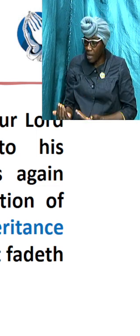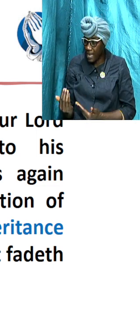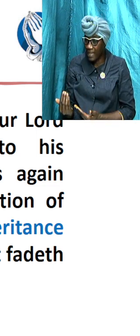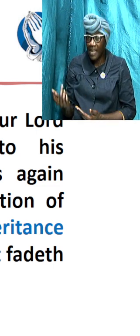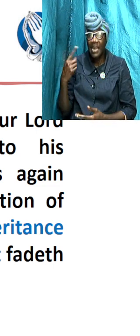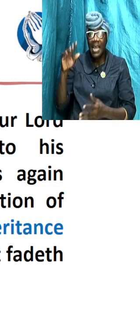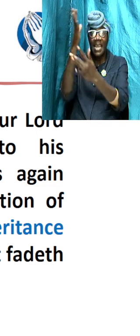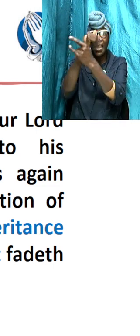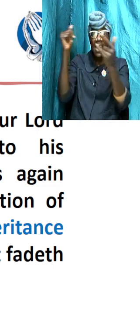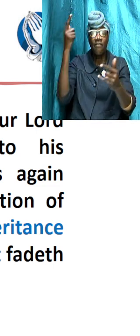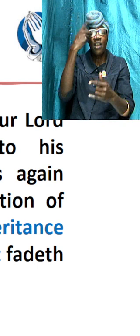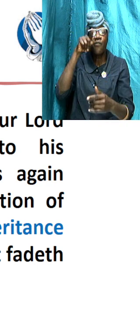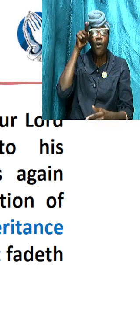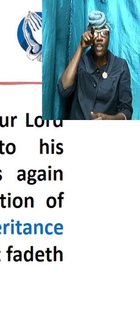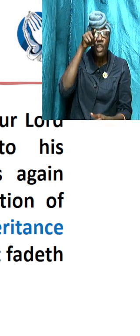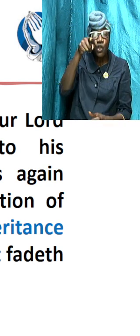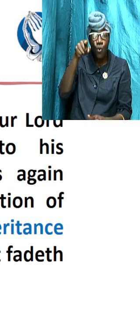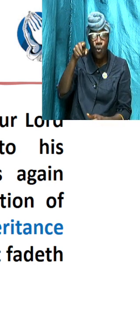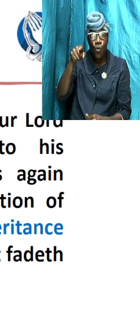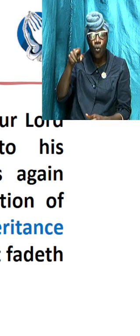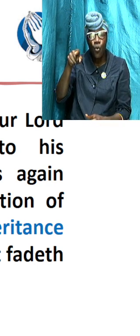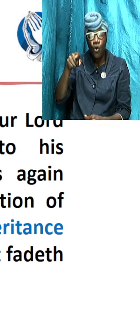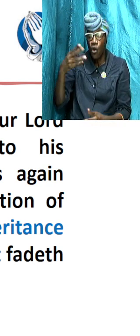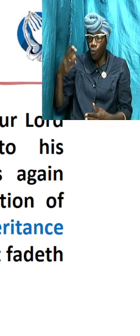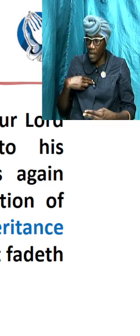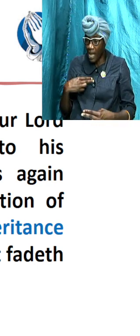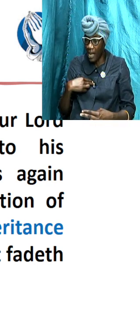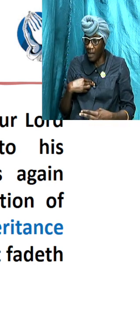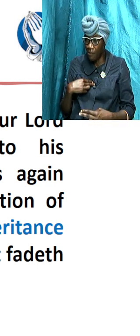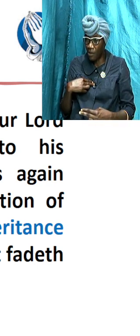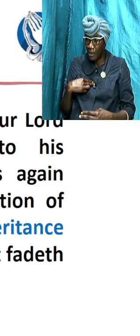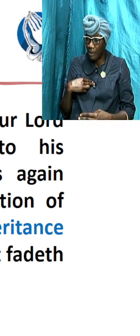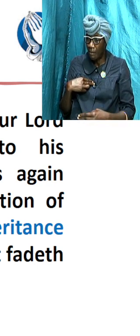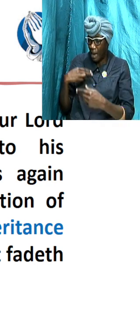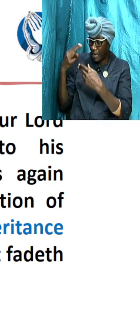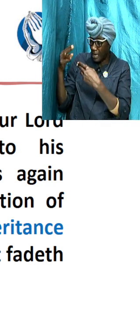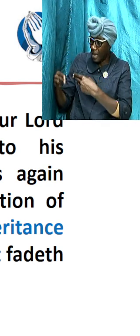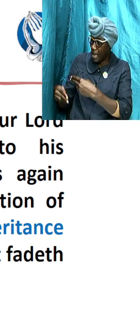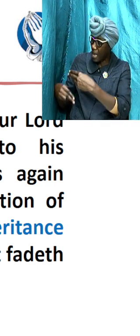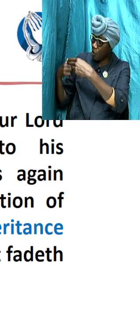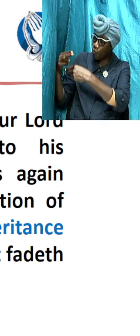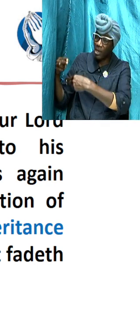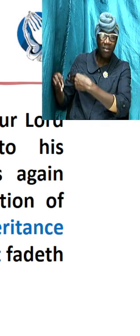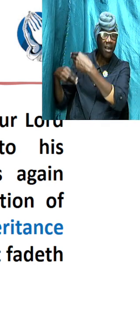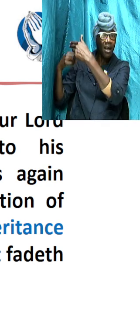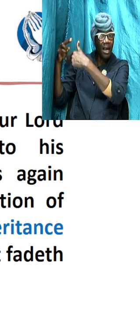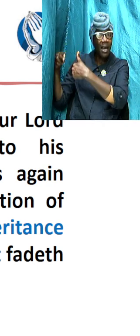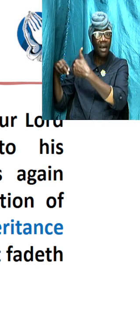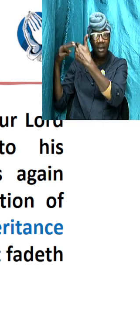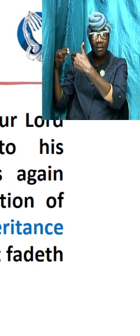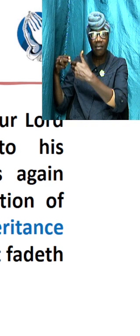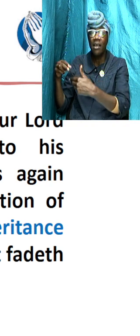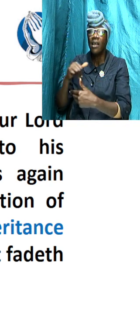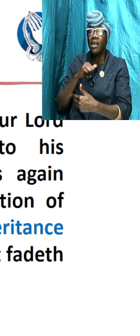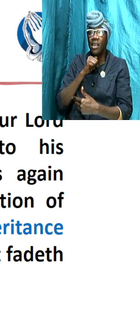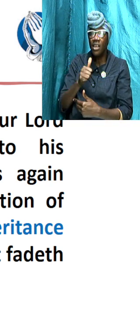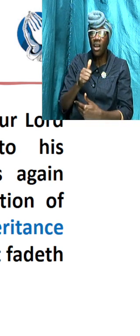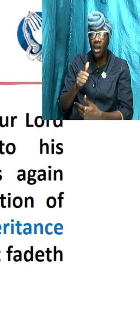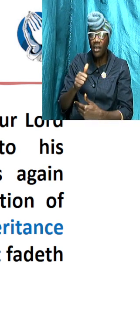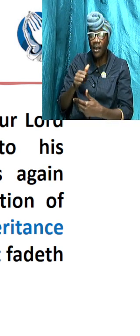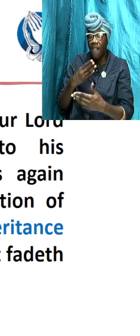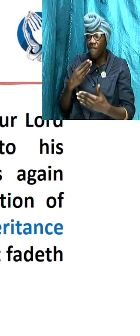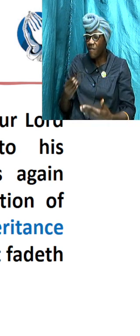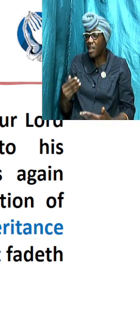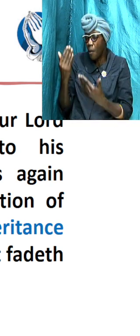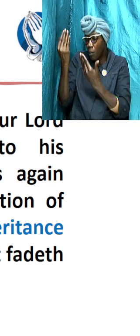an inheritance that is incorruptible and it's undefiled and it fadeth not away. And guess what, brethren? It is